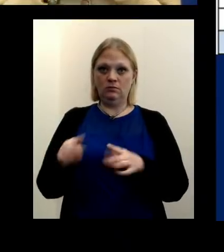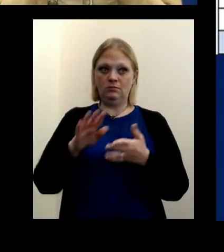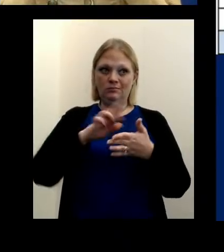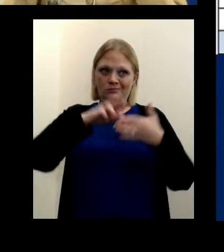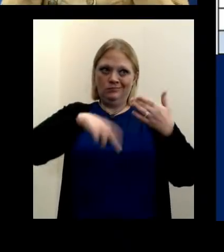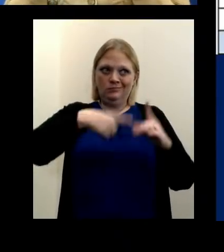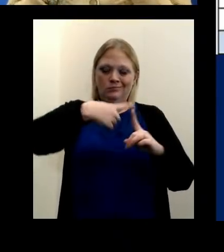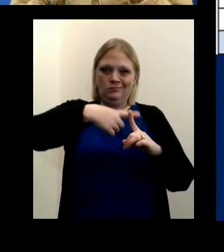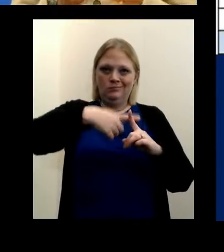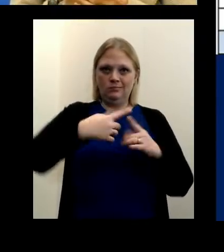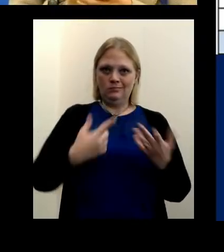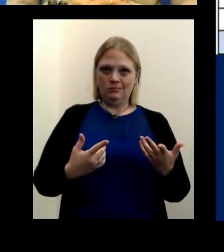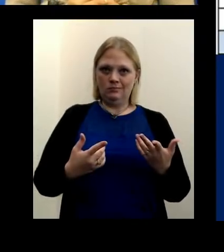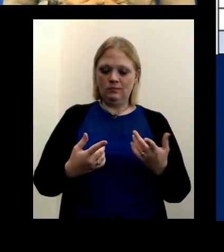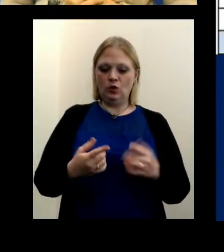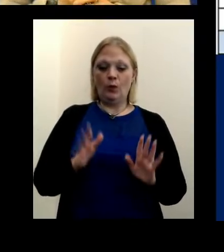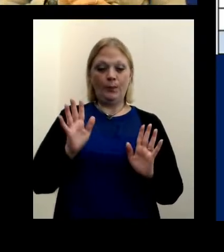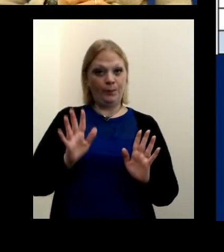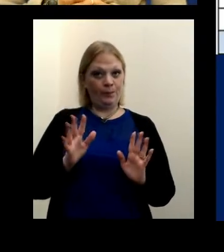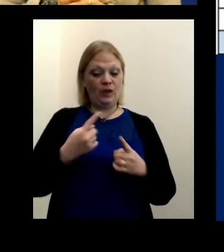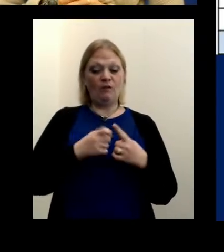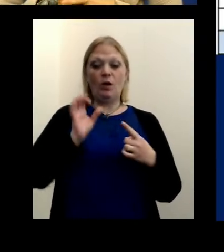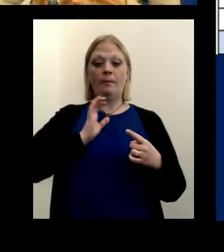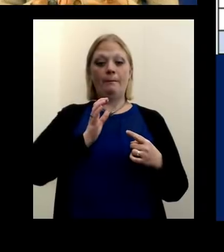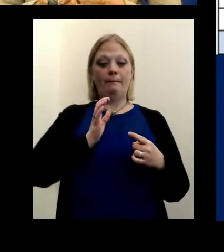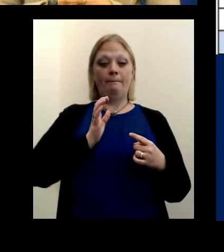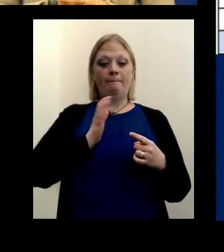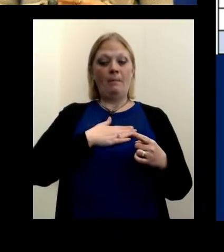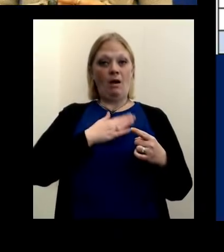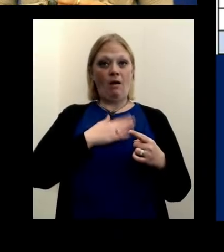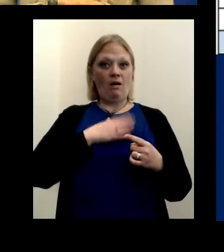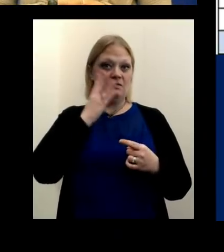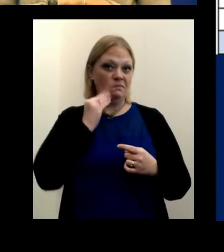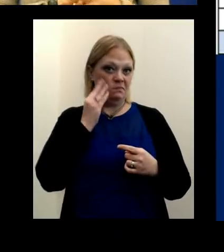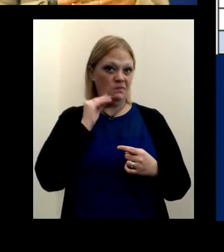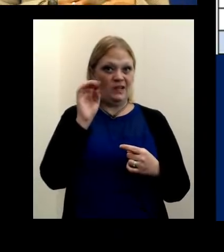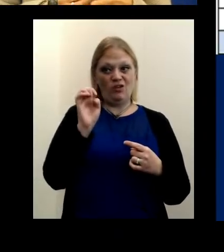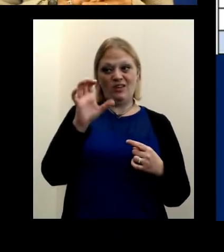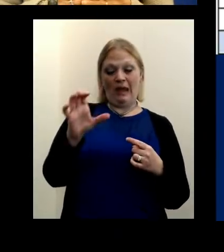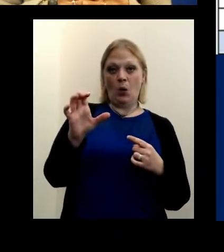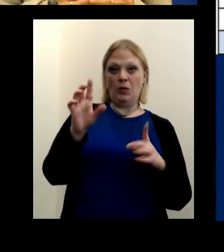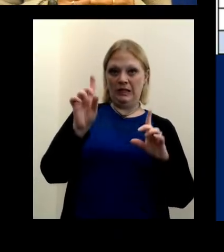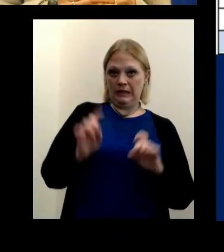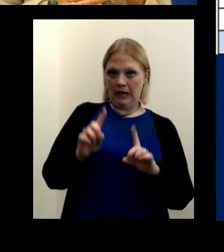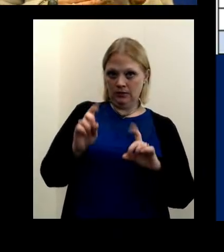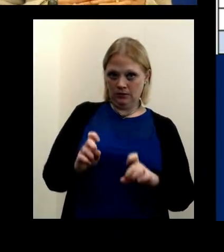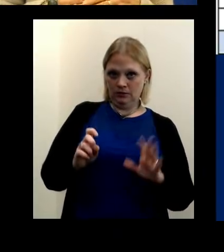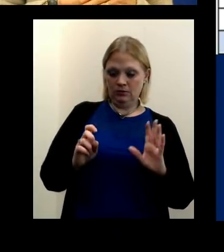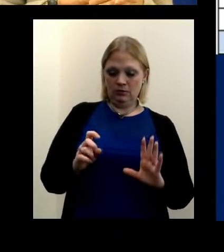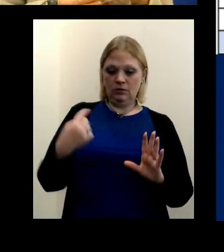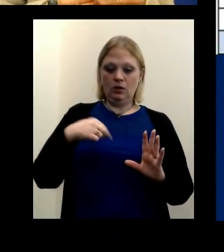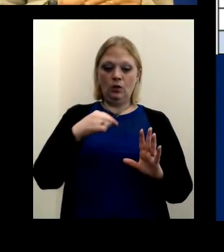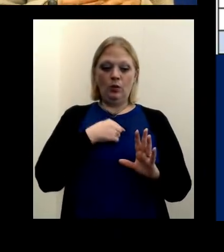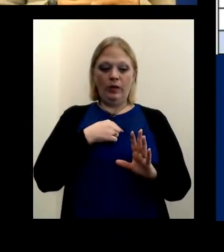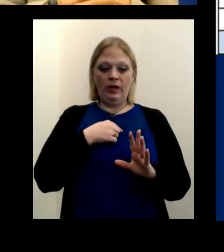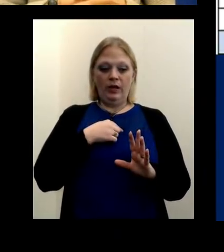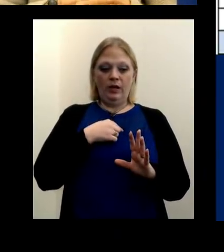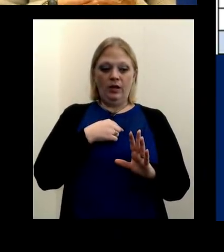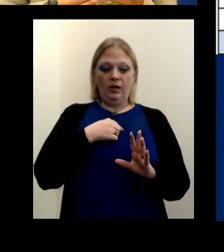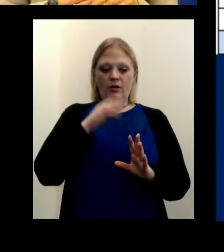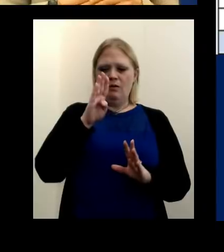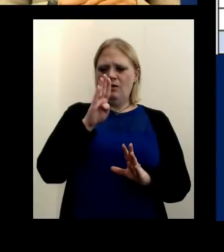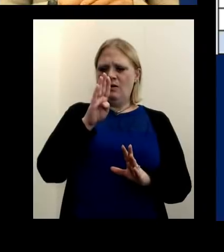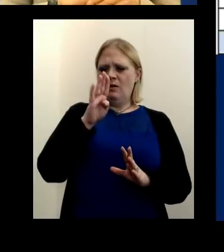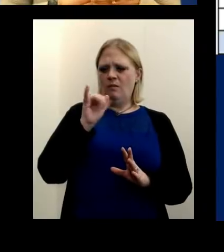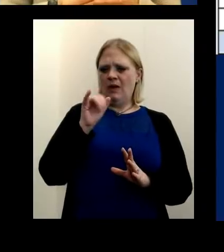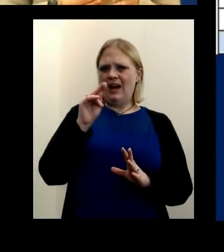that in our experience at Erie County Health Department with testing, as you know, we're running Binex Now tests